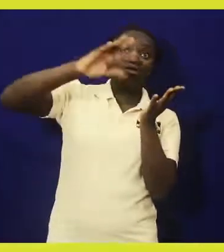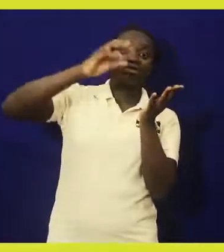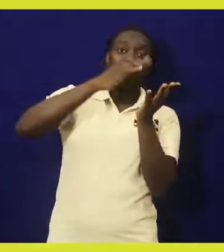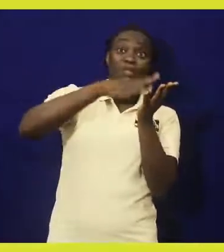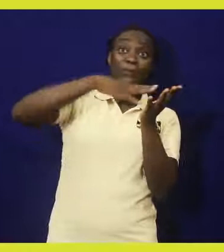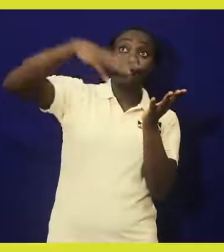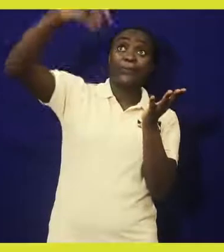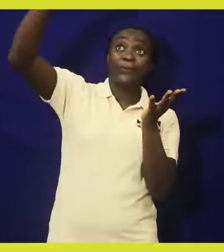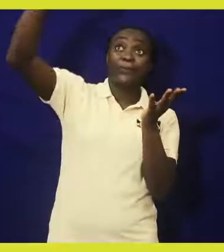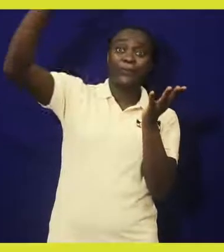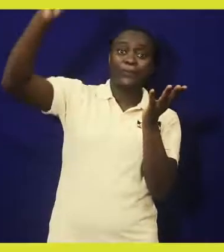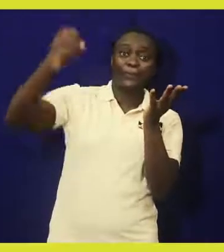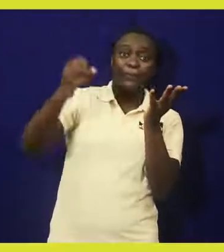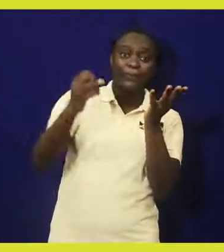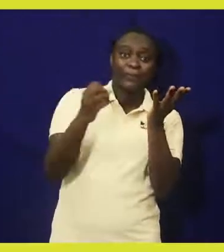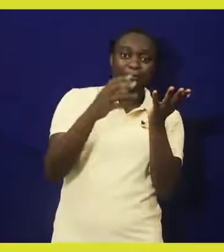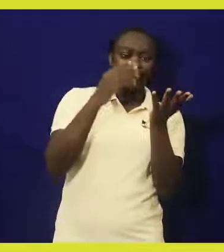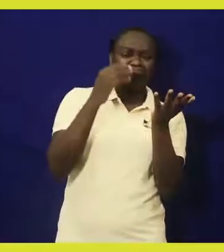Transpiration.